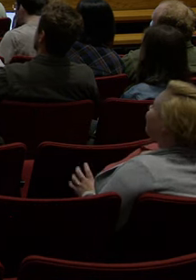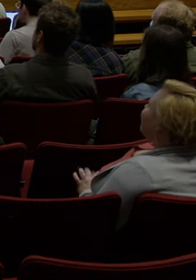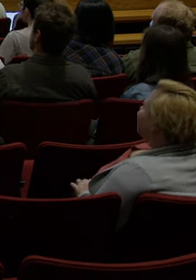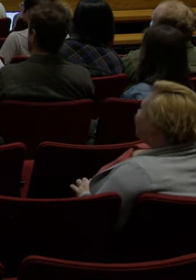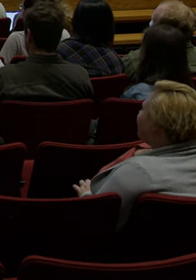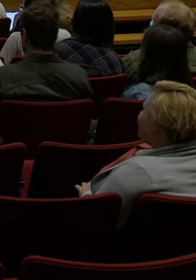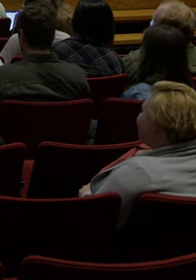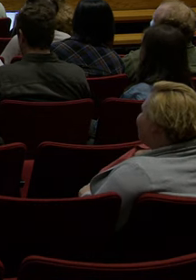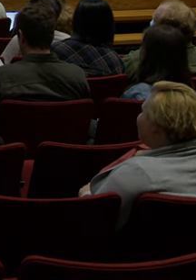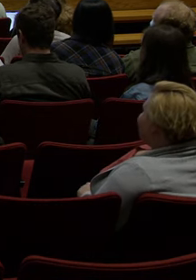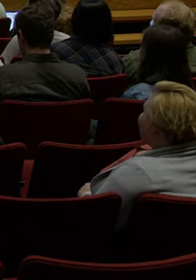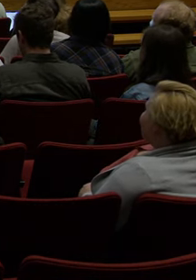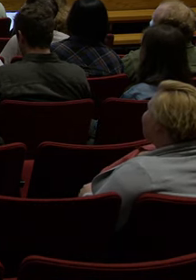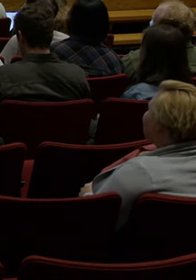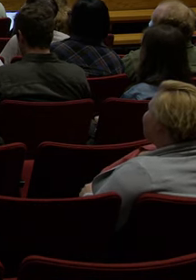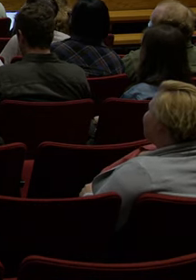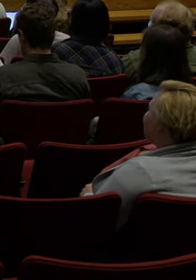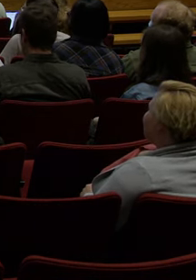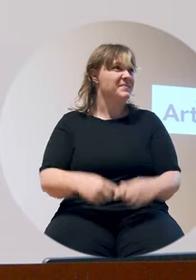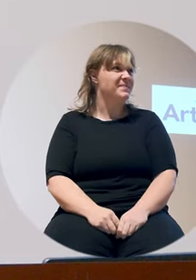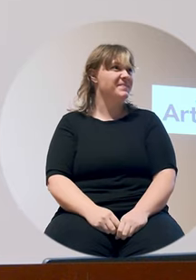Welcome. It's good to see all of you. Thank you for coming.